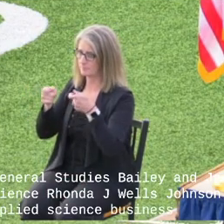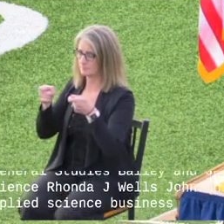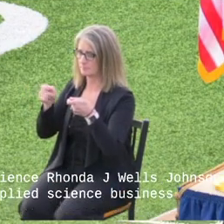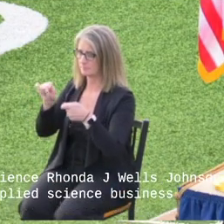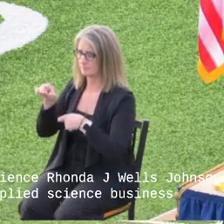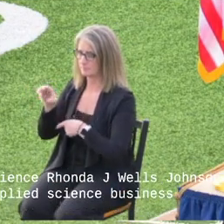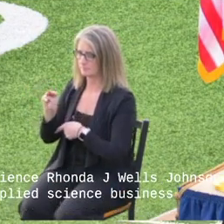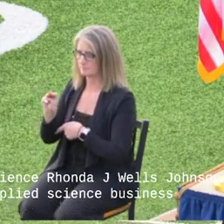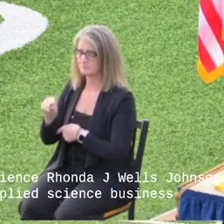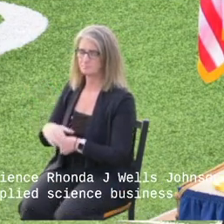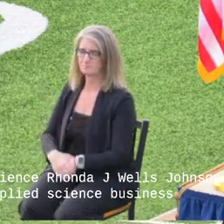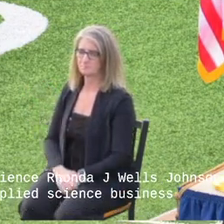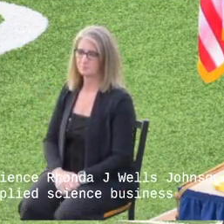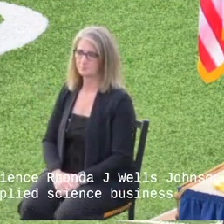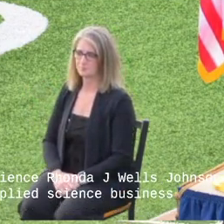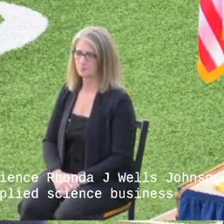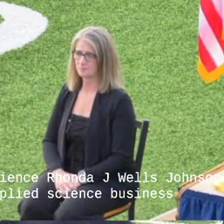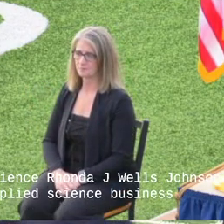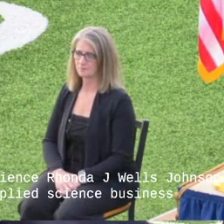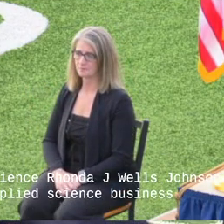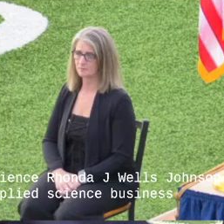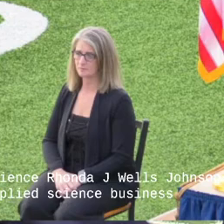Administration.